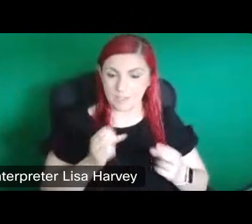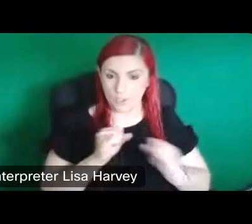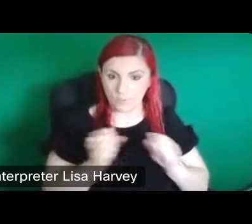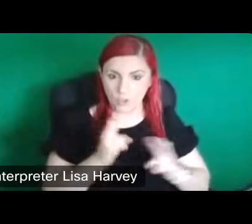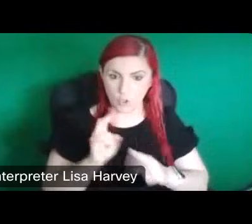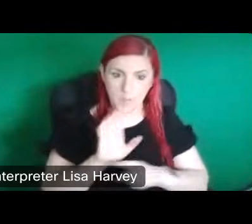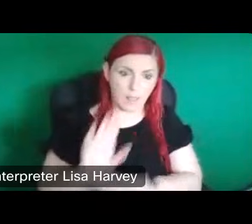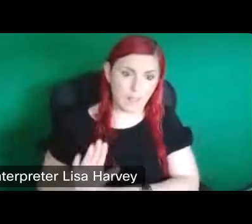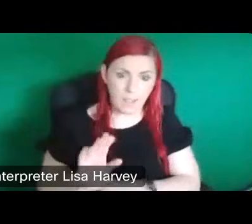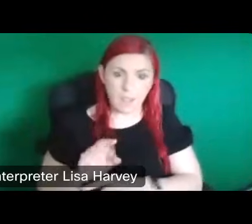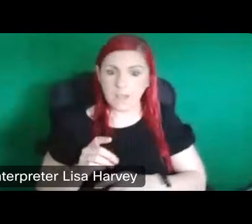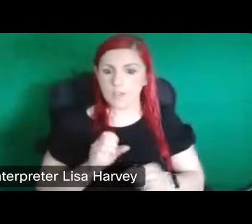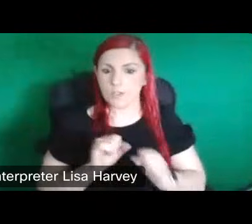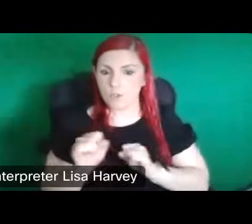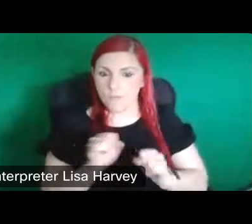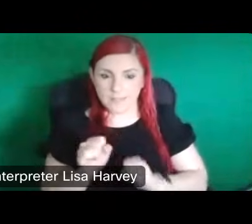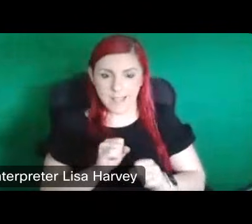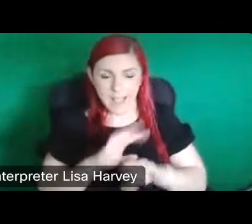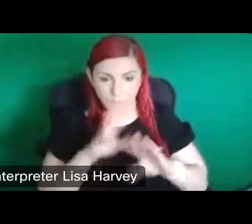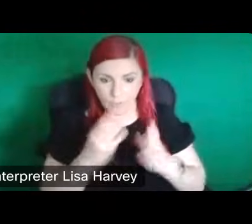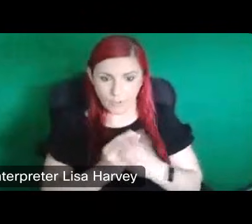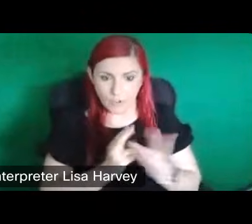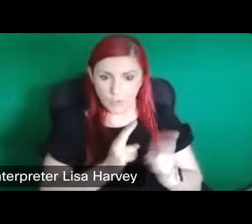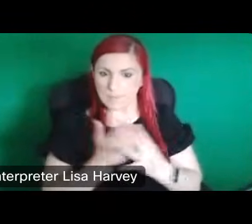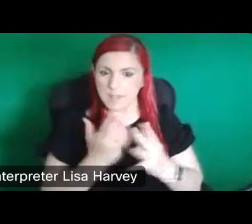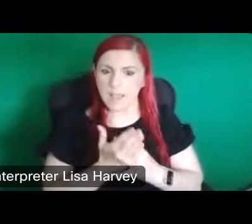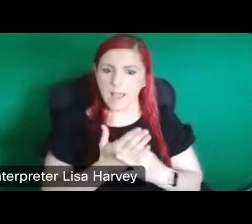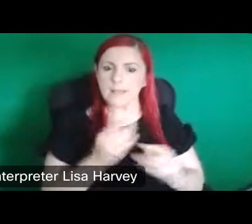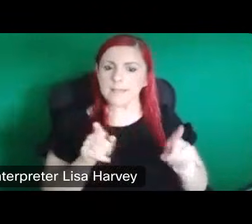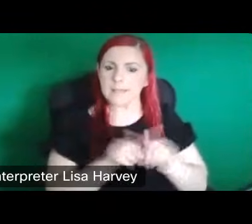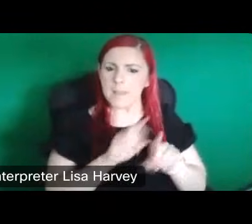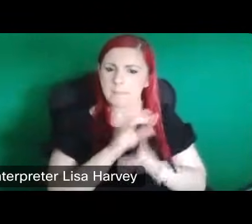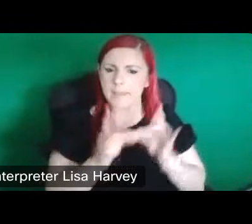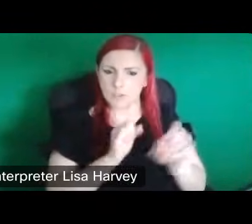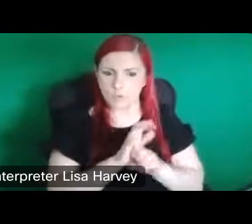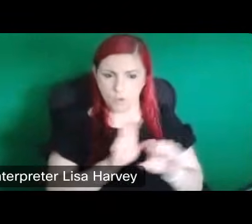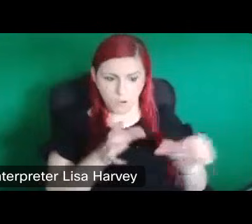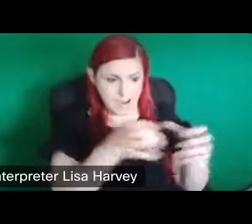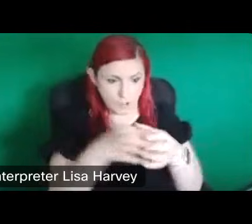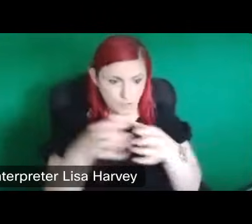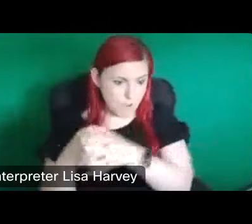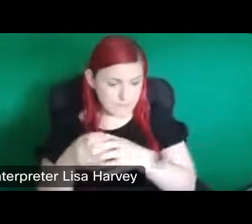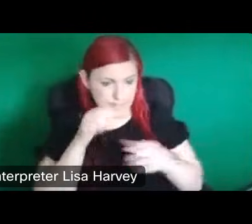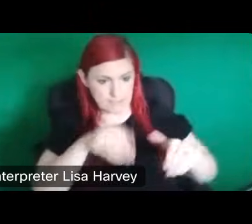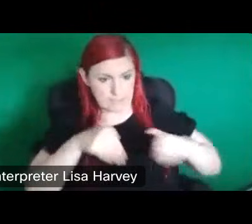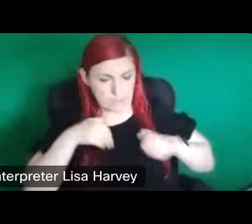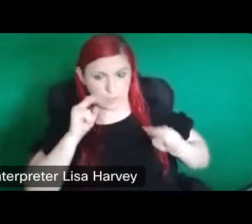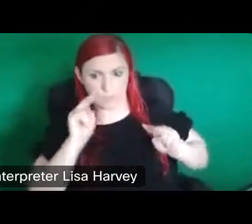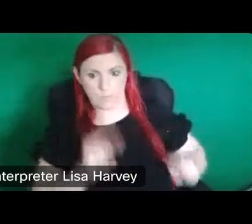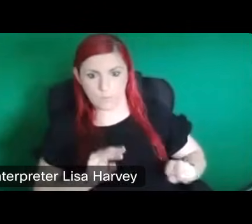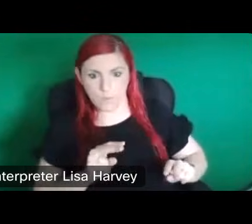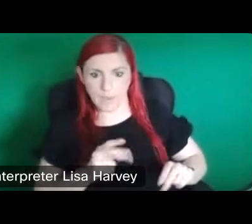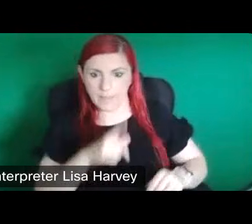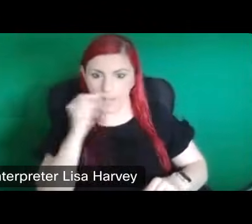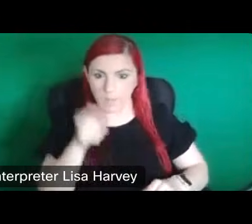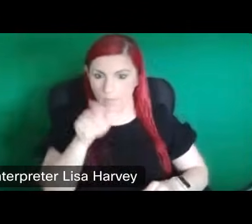subjective and in the hands of people other than the person who's been actually harmed. So in the name of person-centred care, I hope this